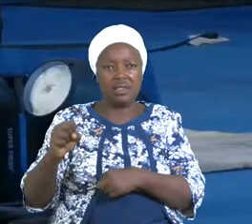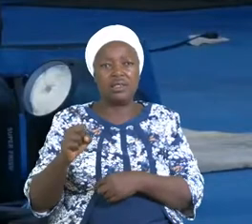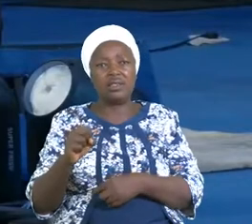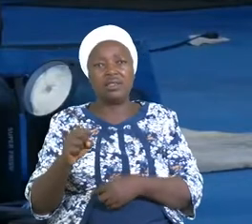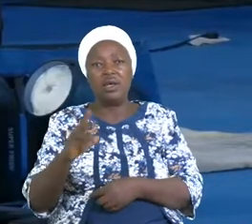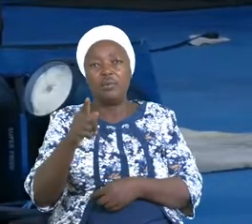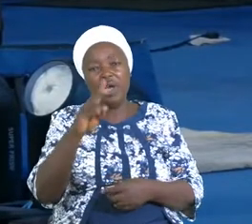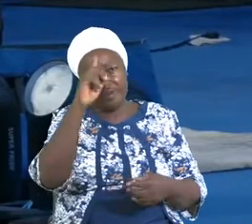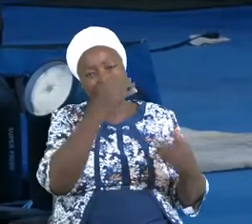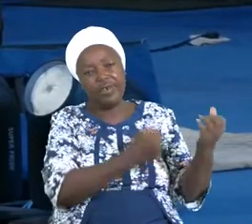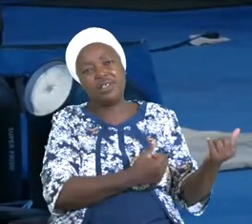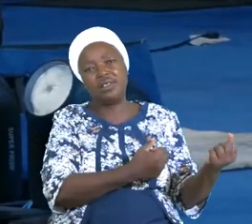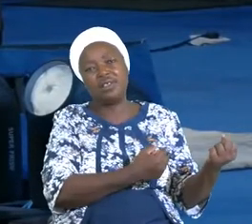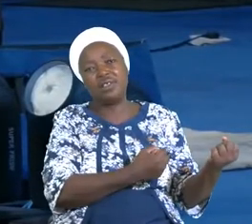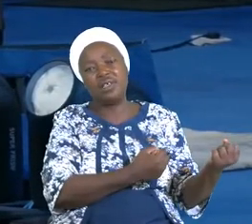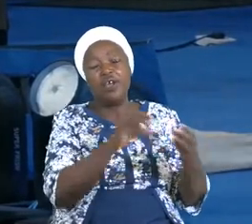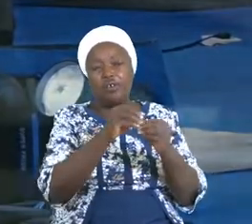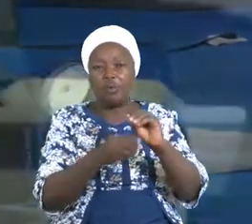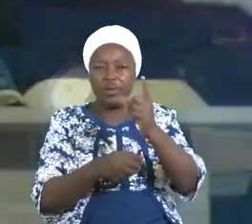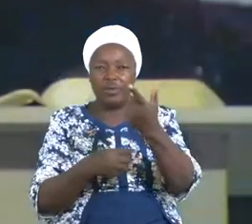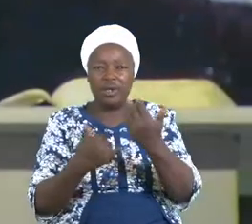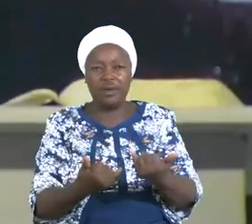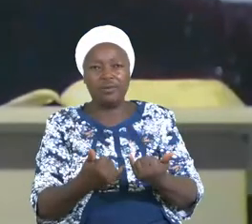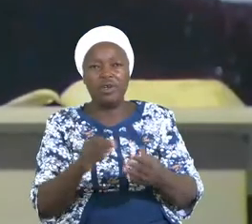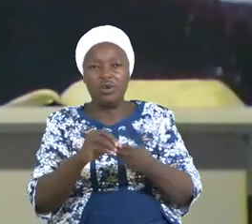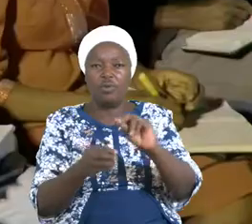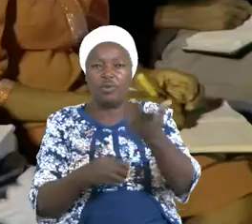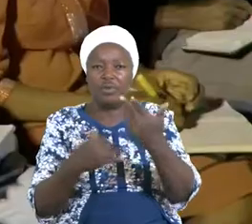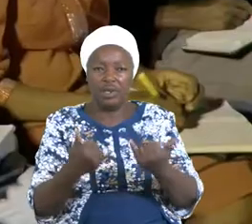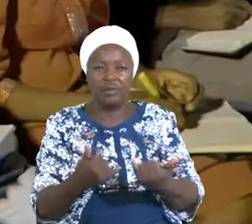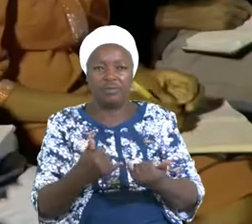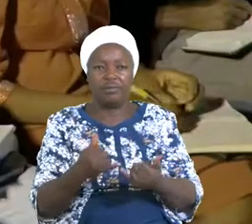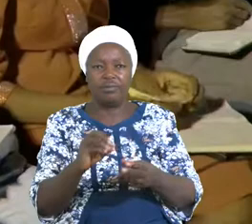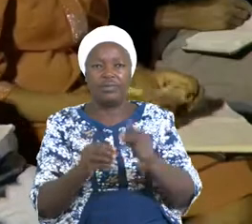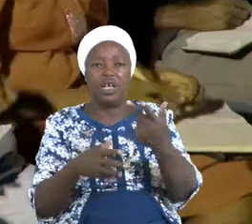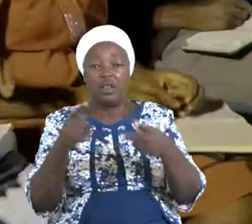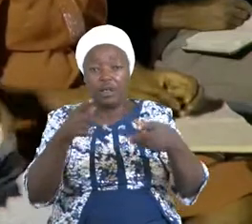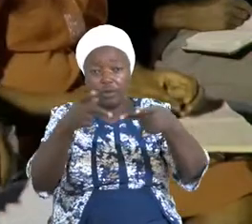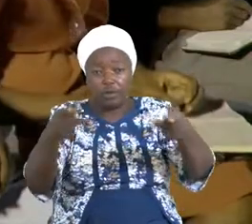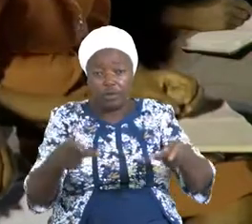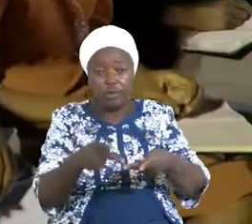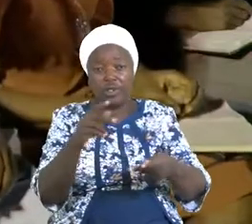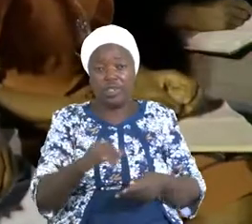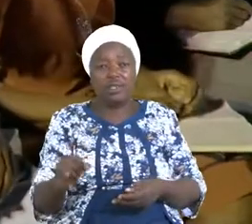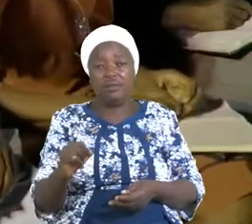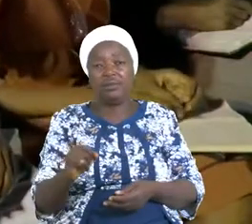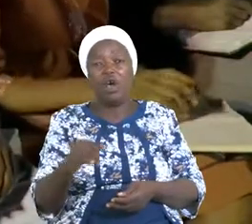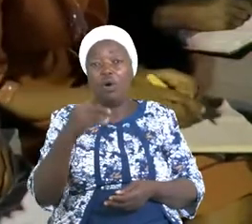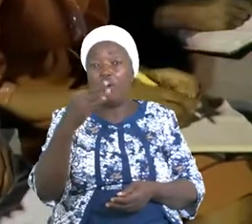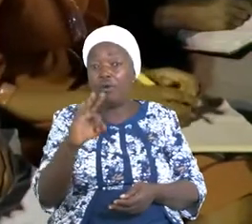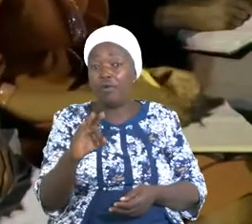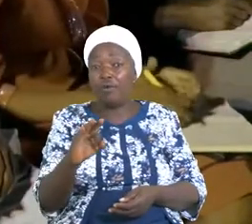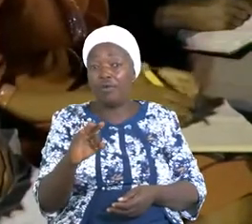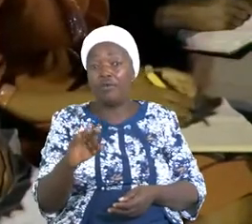faith. Look at number three here. Number three, the positioning of